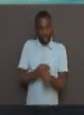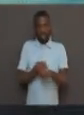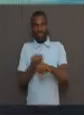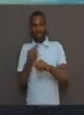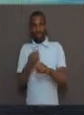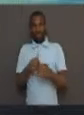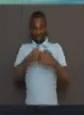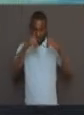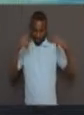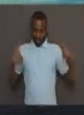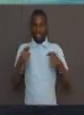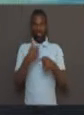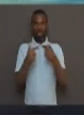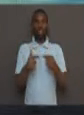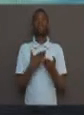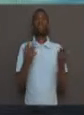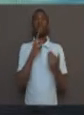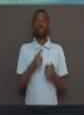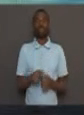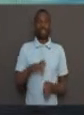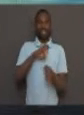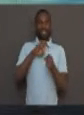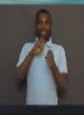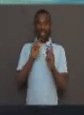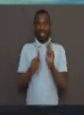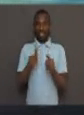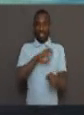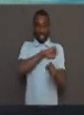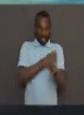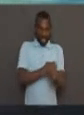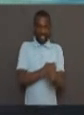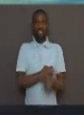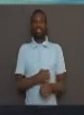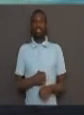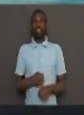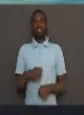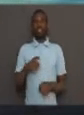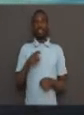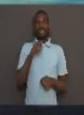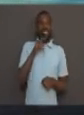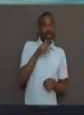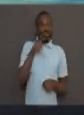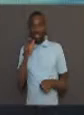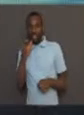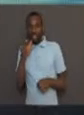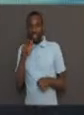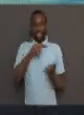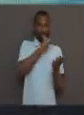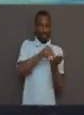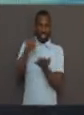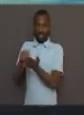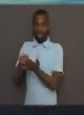The energy from fission comes from the kinetic energy of the